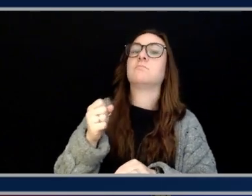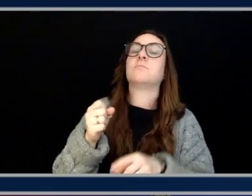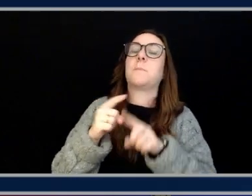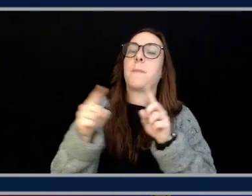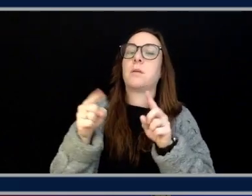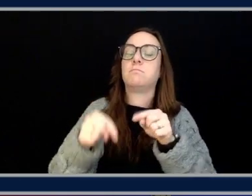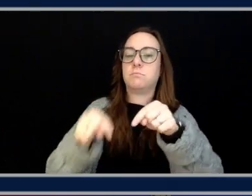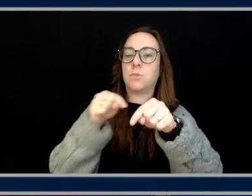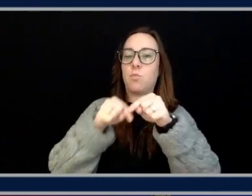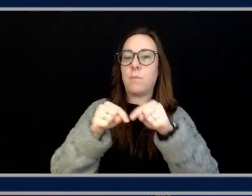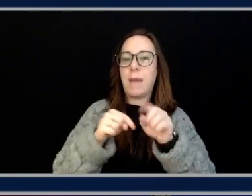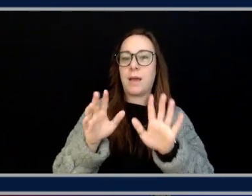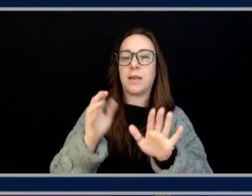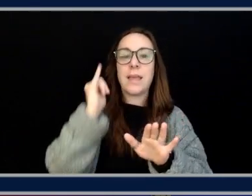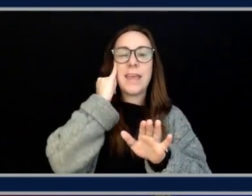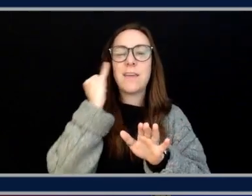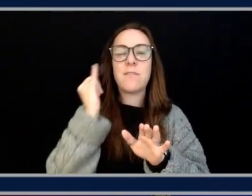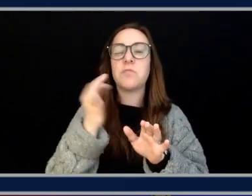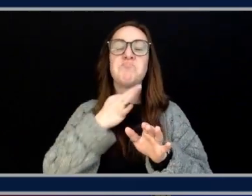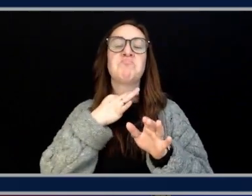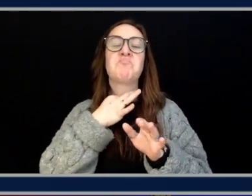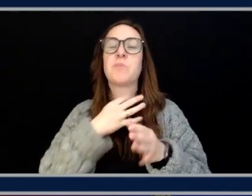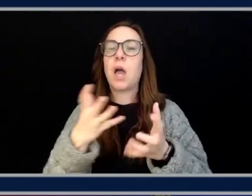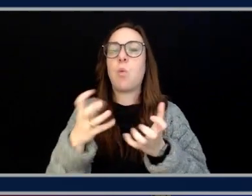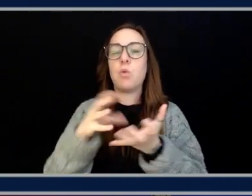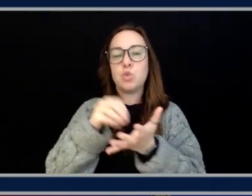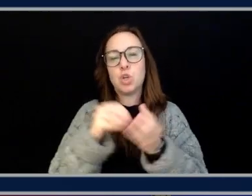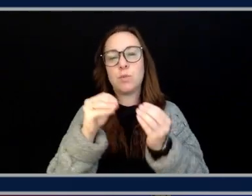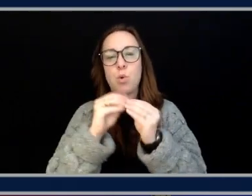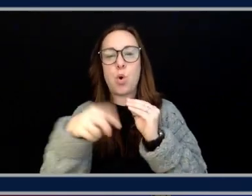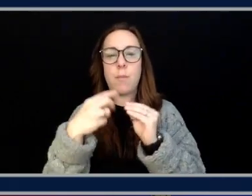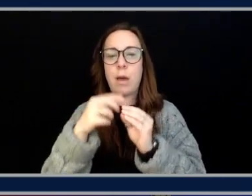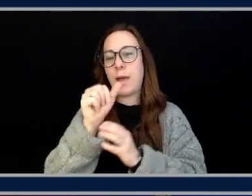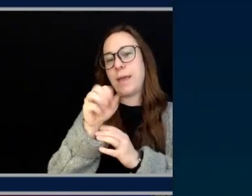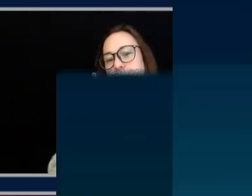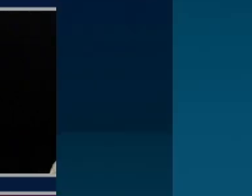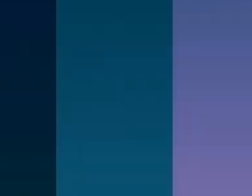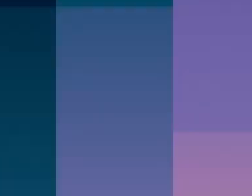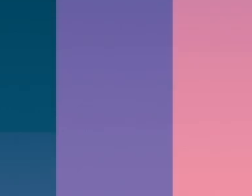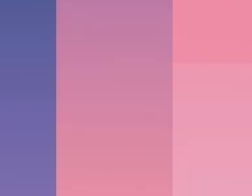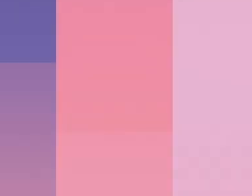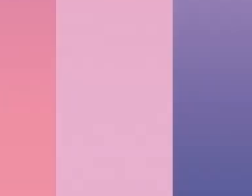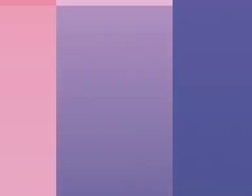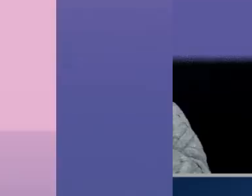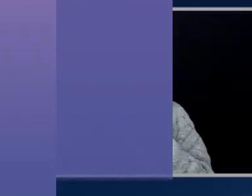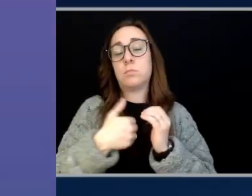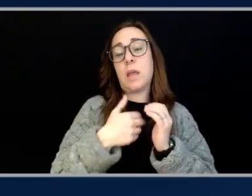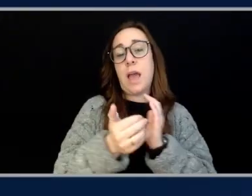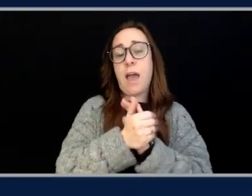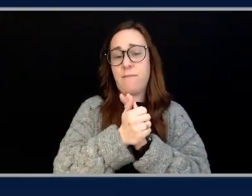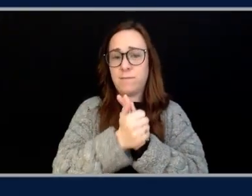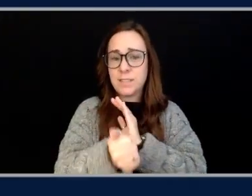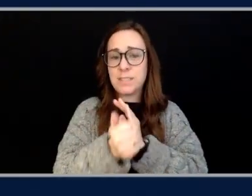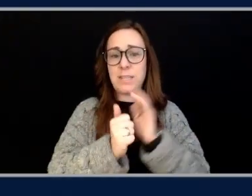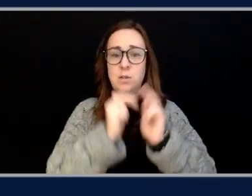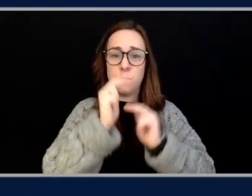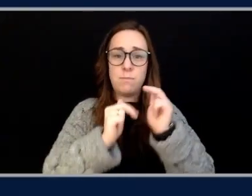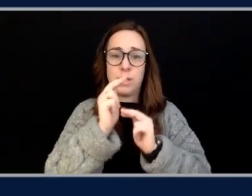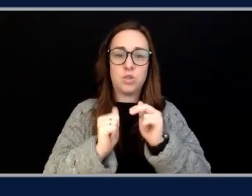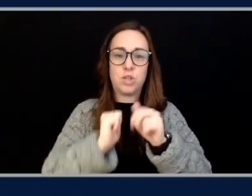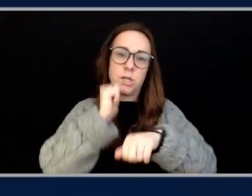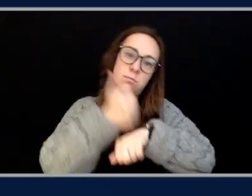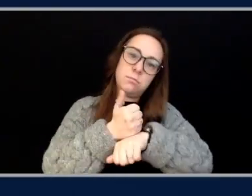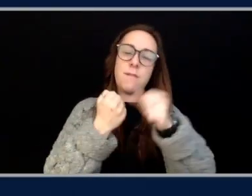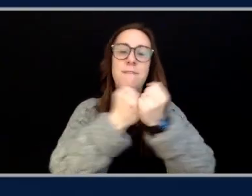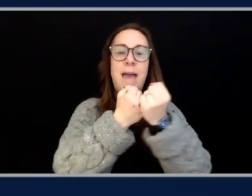if someone just wants to learn more about AWS too, the Skill Builder has the cloud foundationals. And that's going